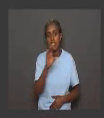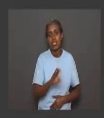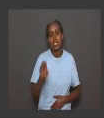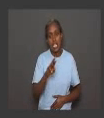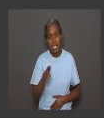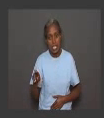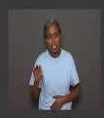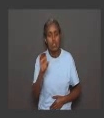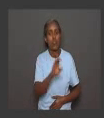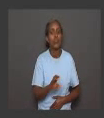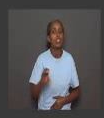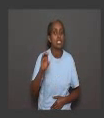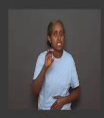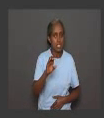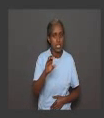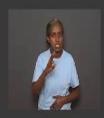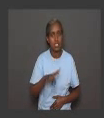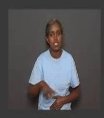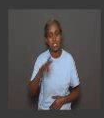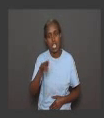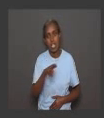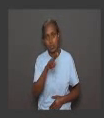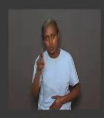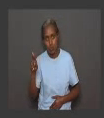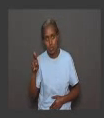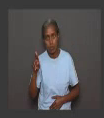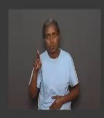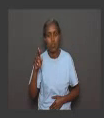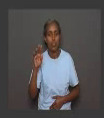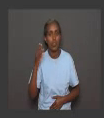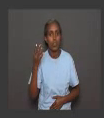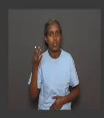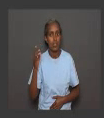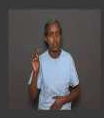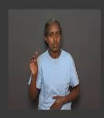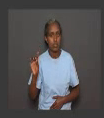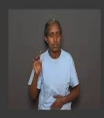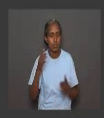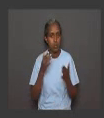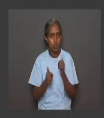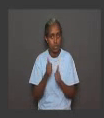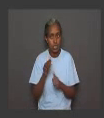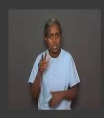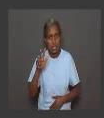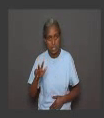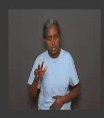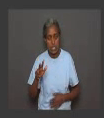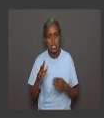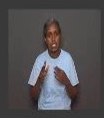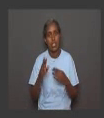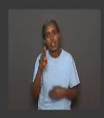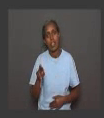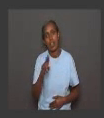of the circle is the square root of 18, which is 3